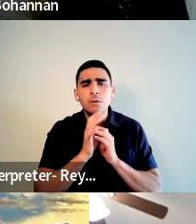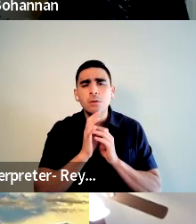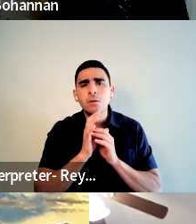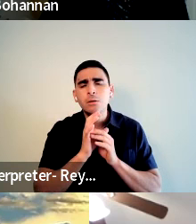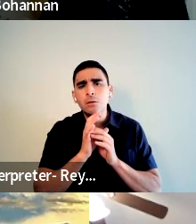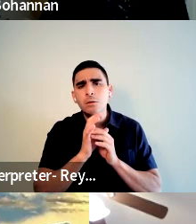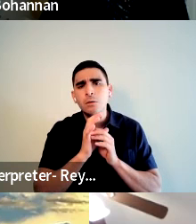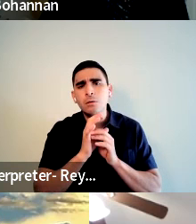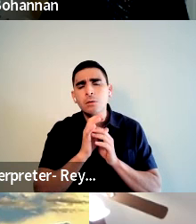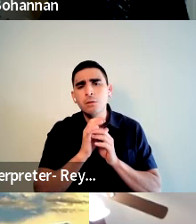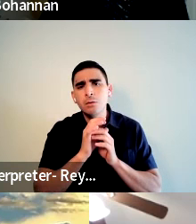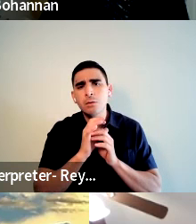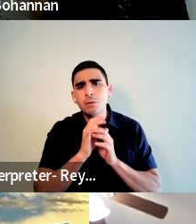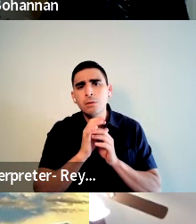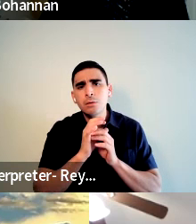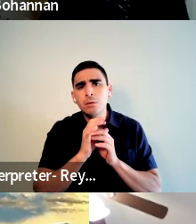there's a lot of